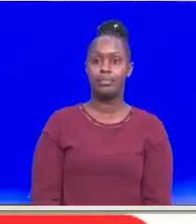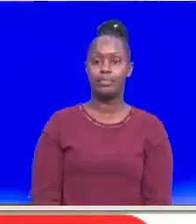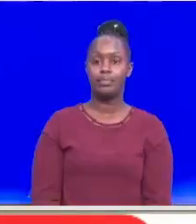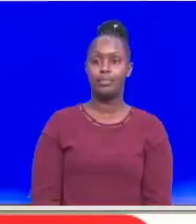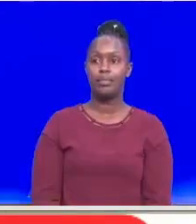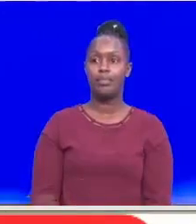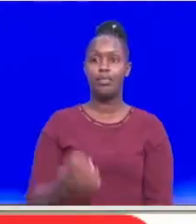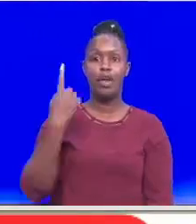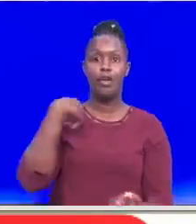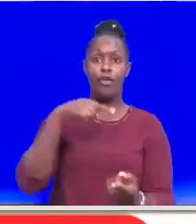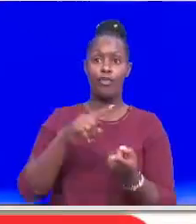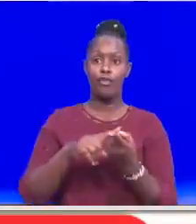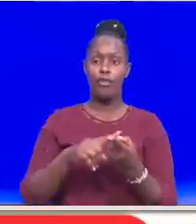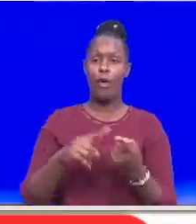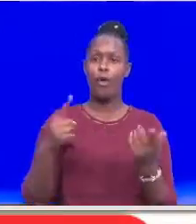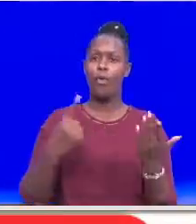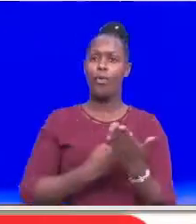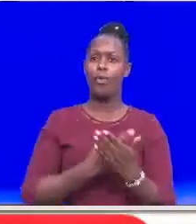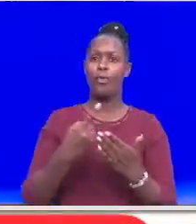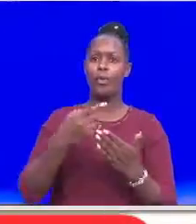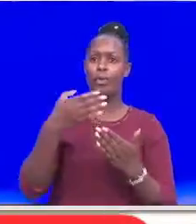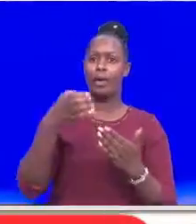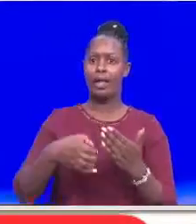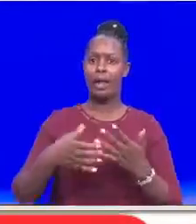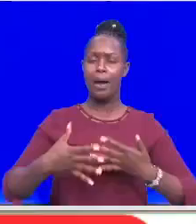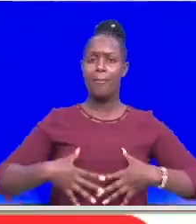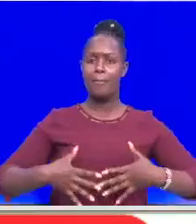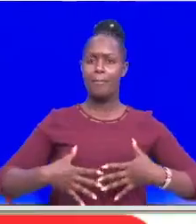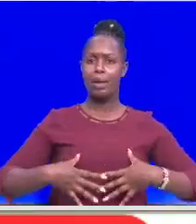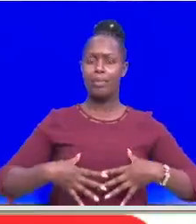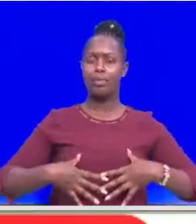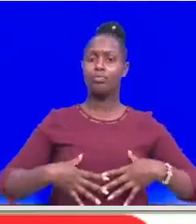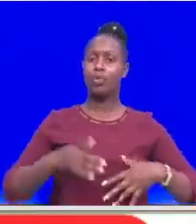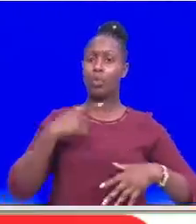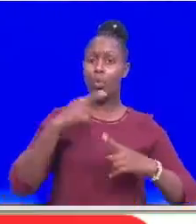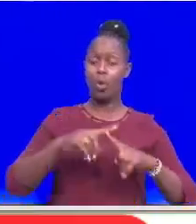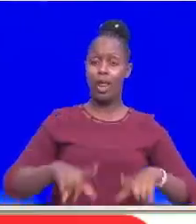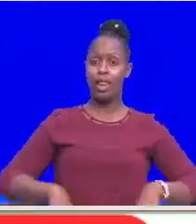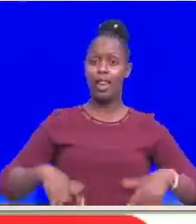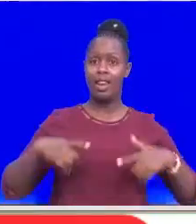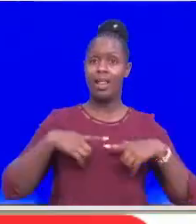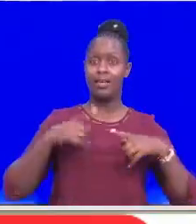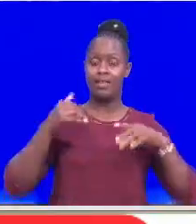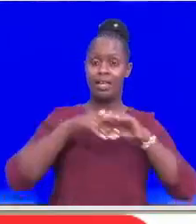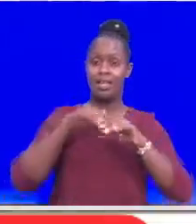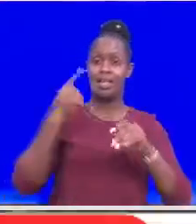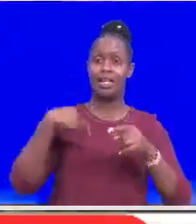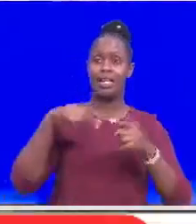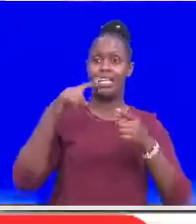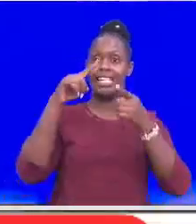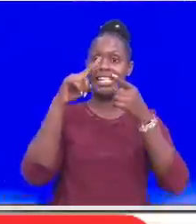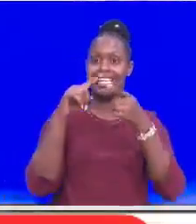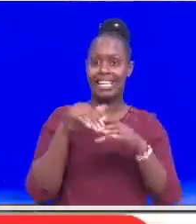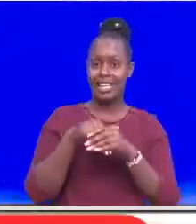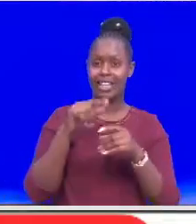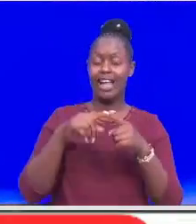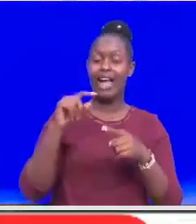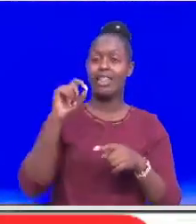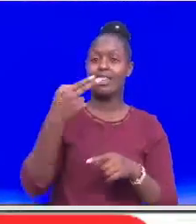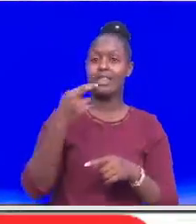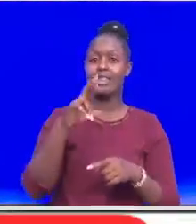For decades now, residents living along the border of Tharaka Nithi and Meru County have known little peace with numerous conflicts reported in the